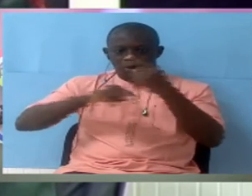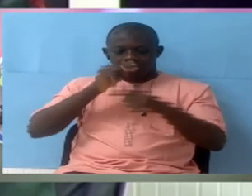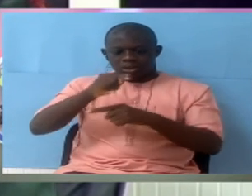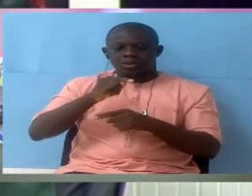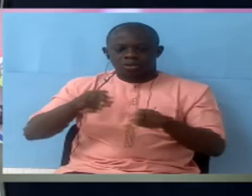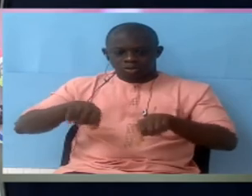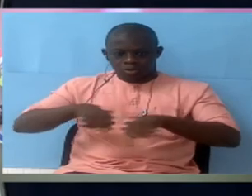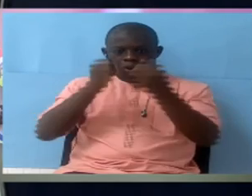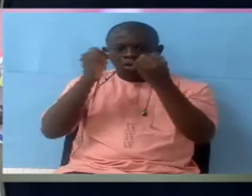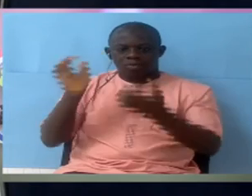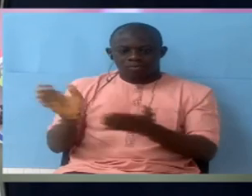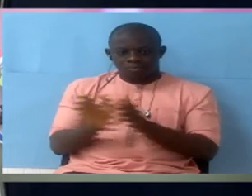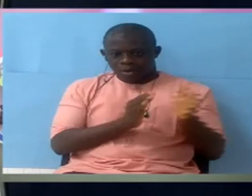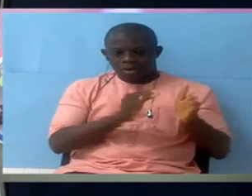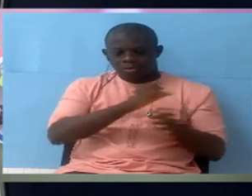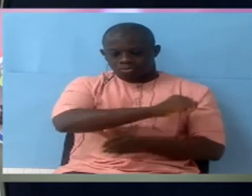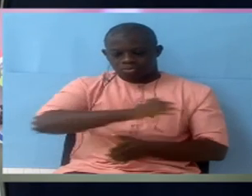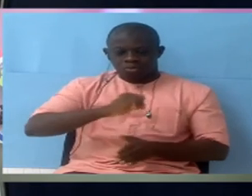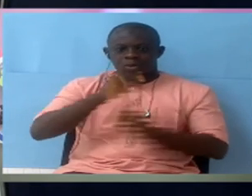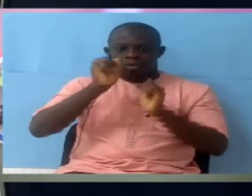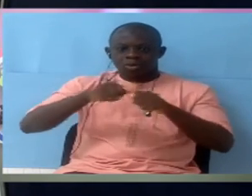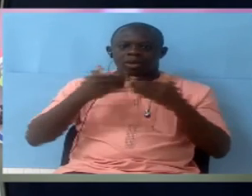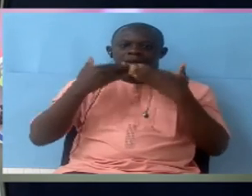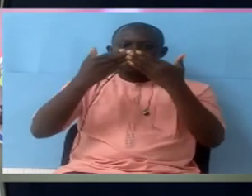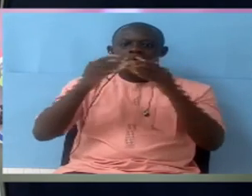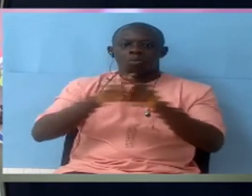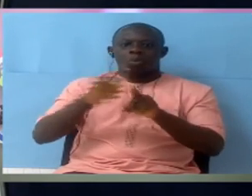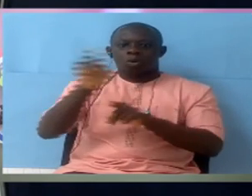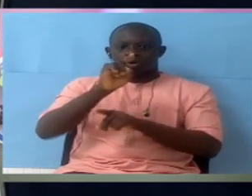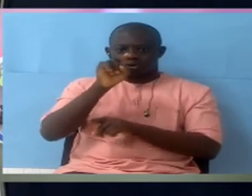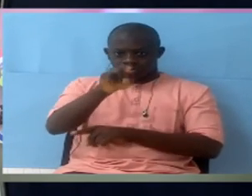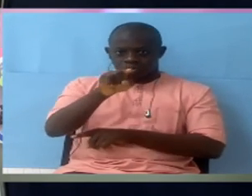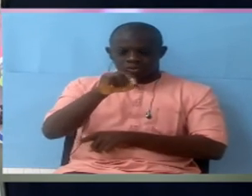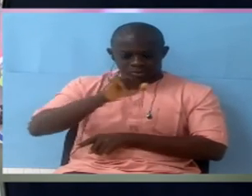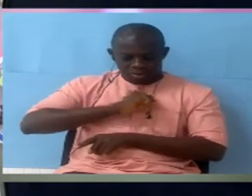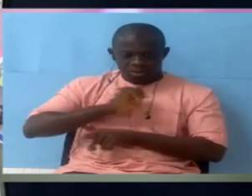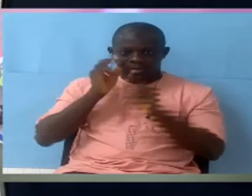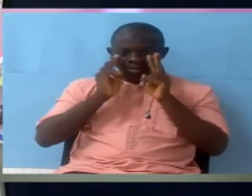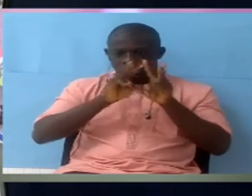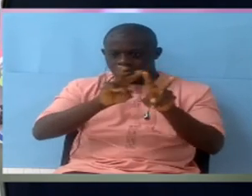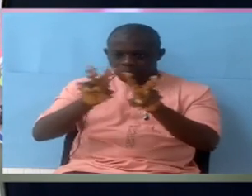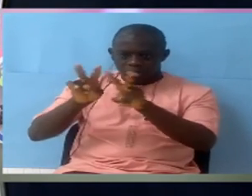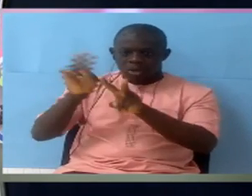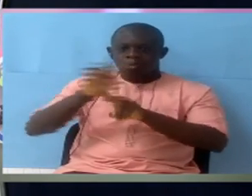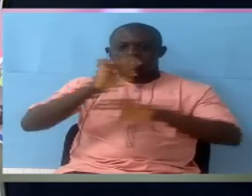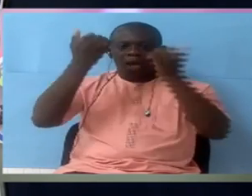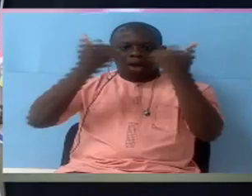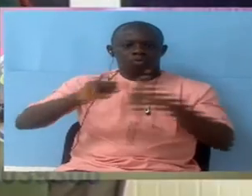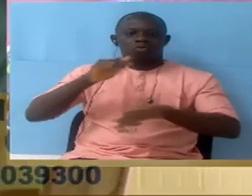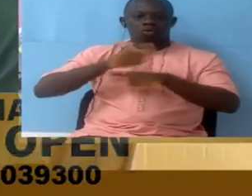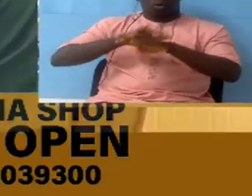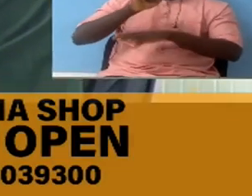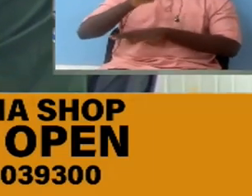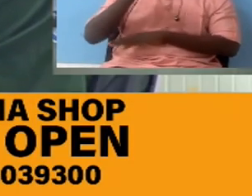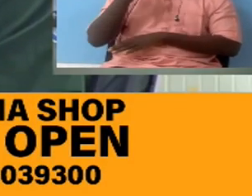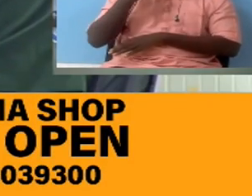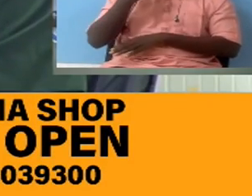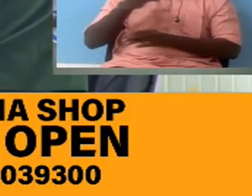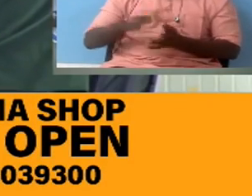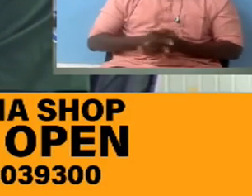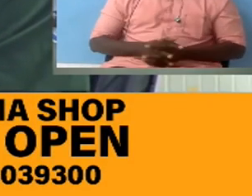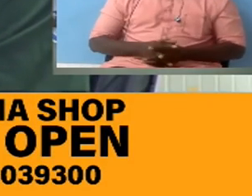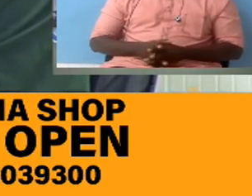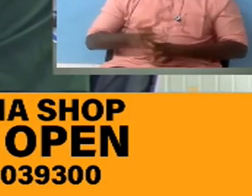Can you tell us what you witnessed on that day? Mën nga ñoo wax li nga gis li xewon bes bobu. On